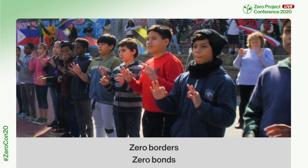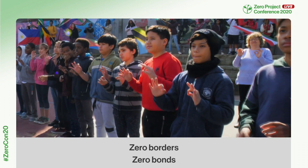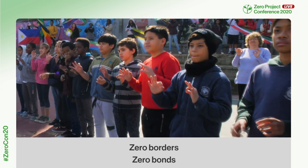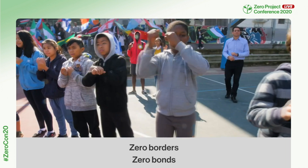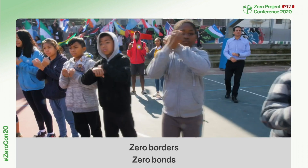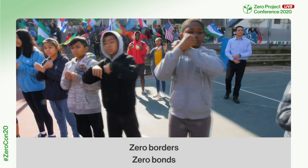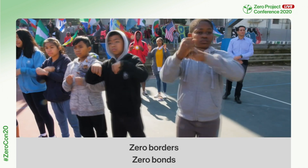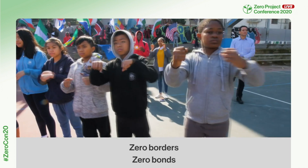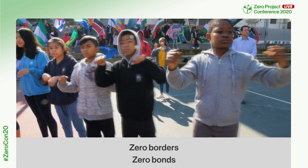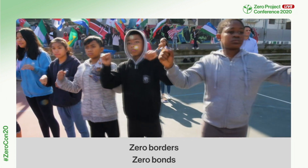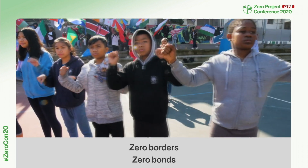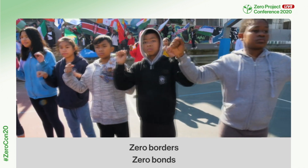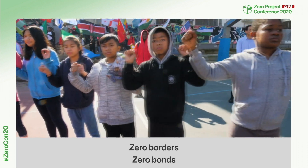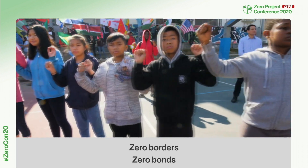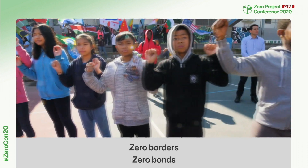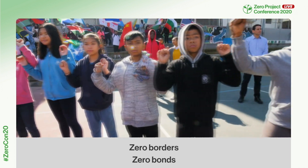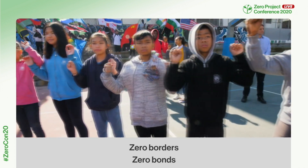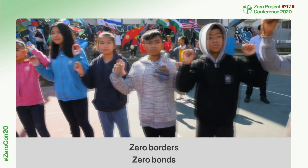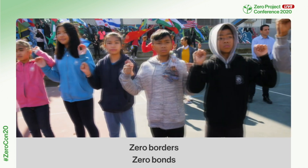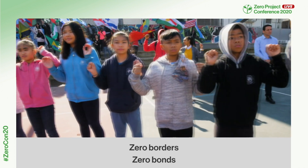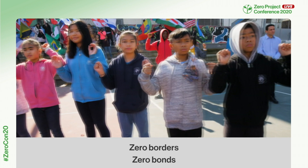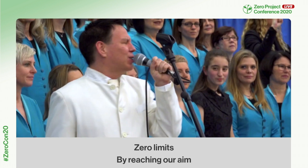borders, zero bombs,